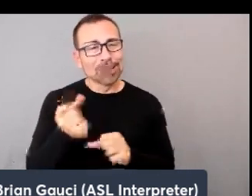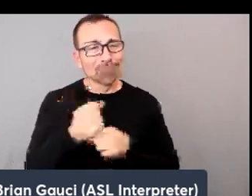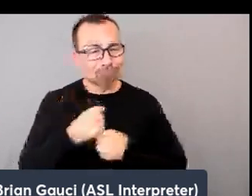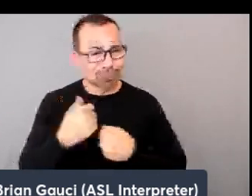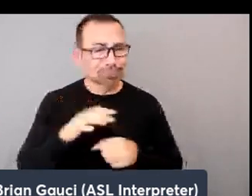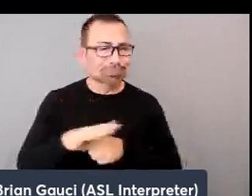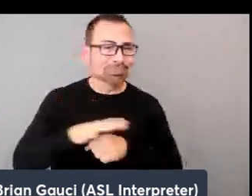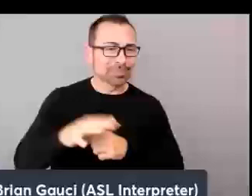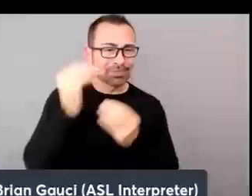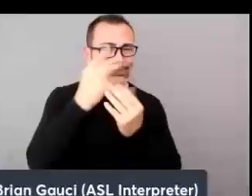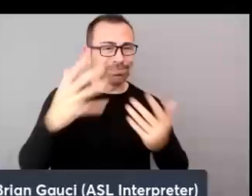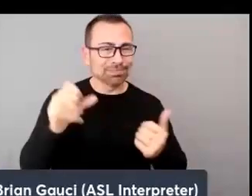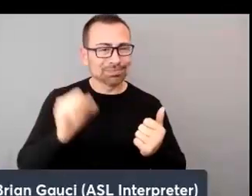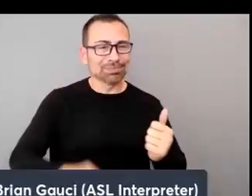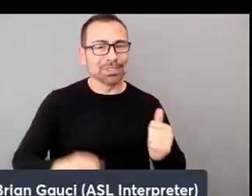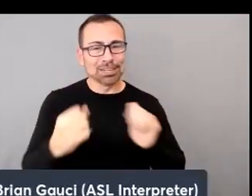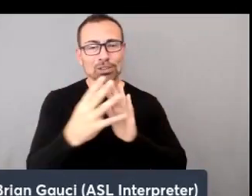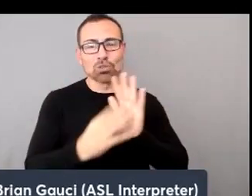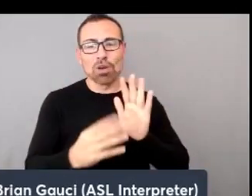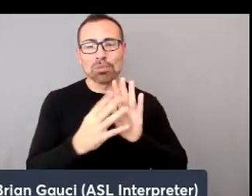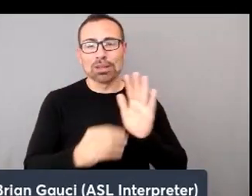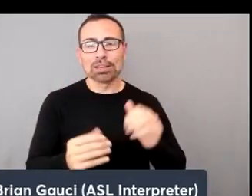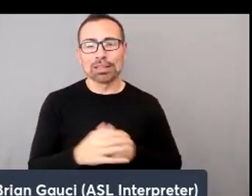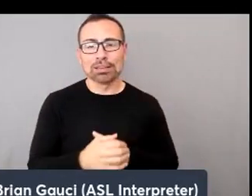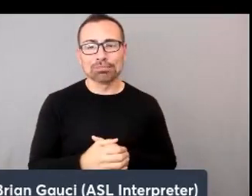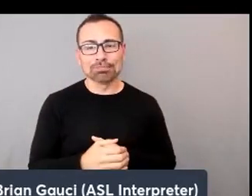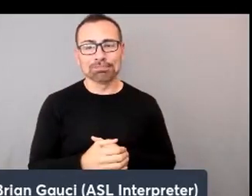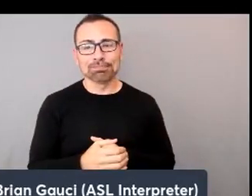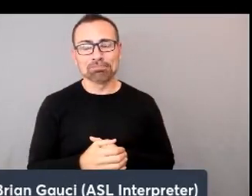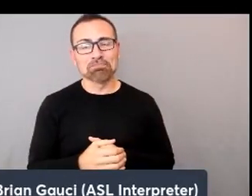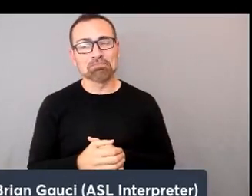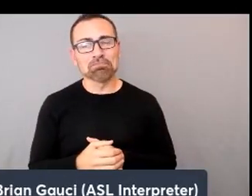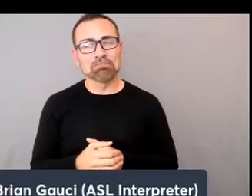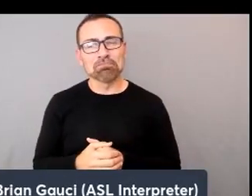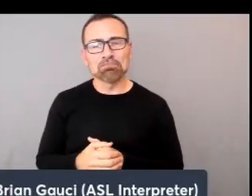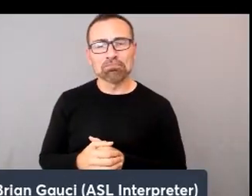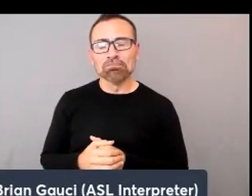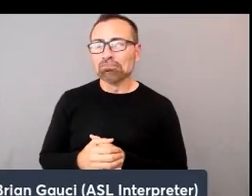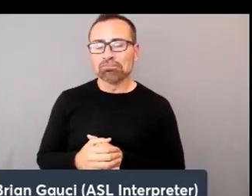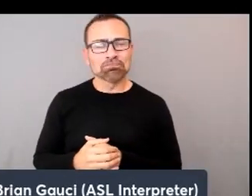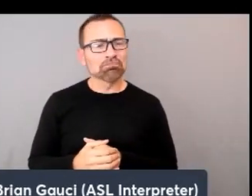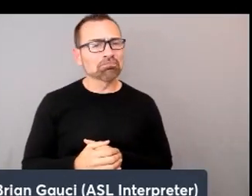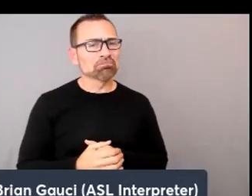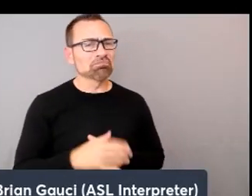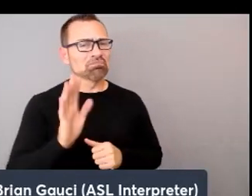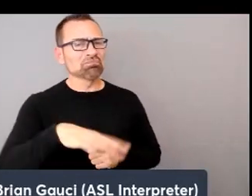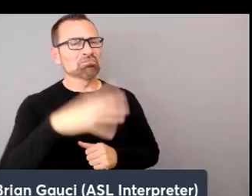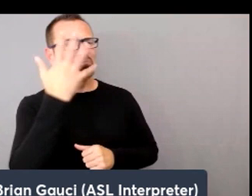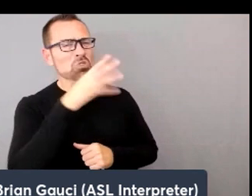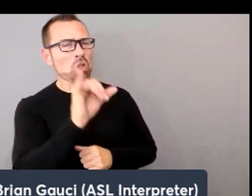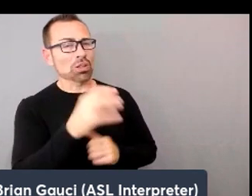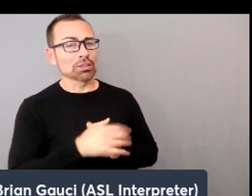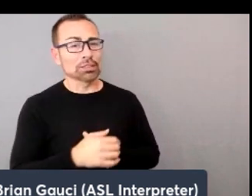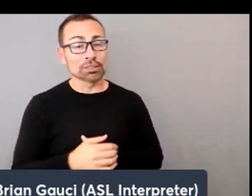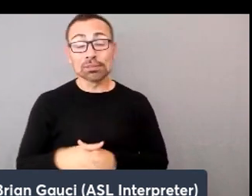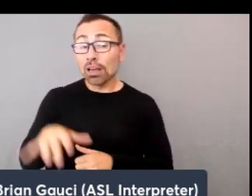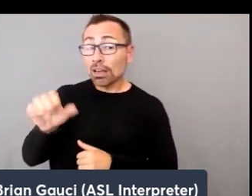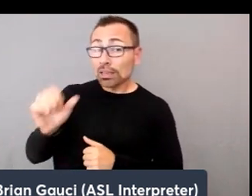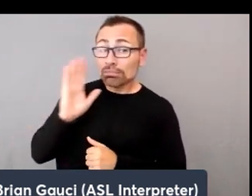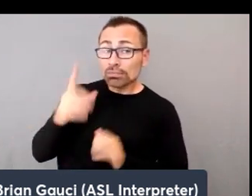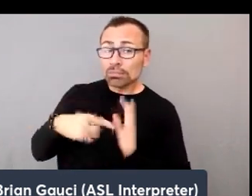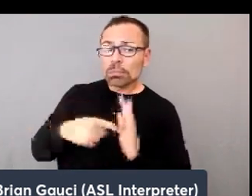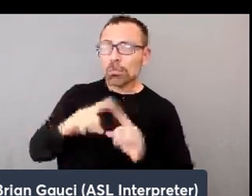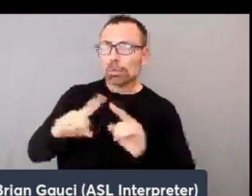hilarious. What does it actually look like? Let me show you. But okay, yeah, just very quickly. Sure.